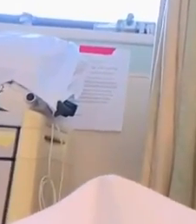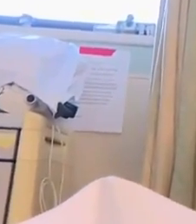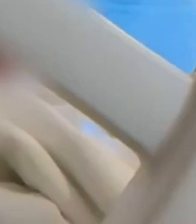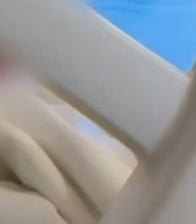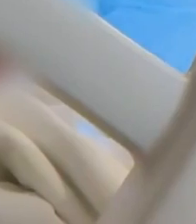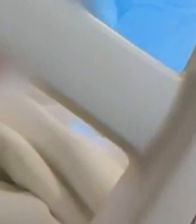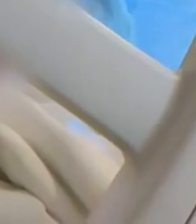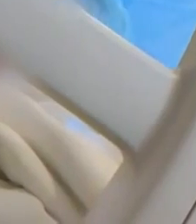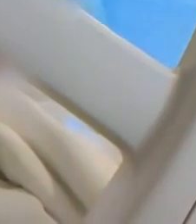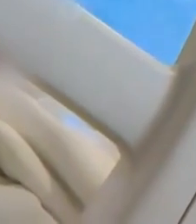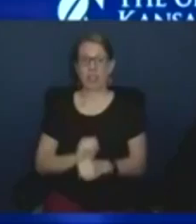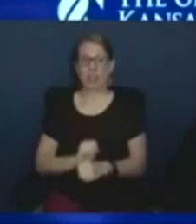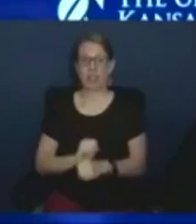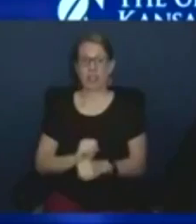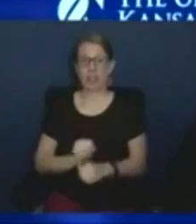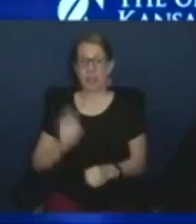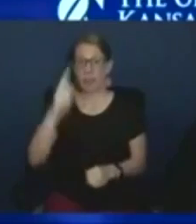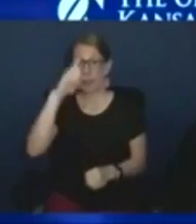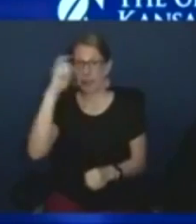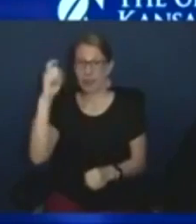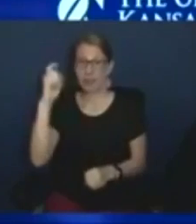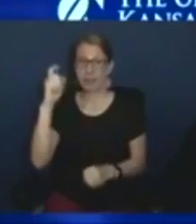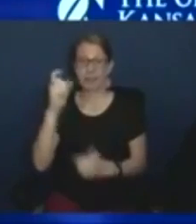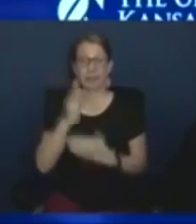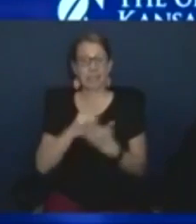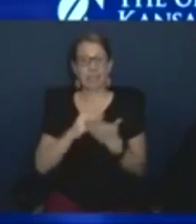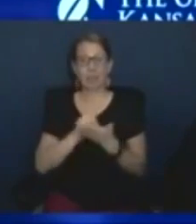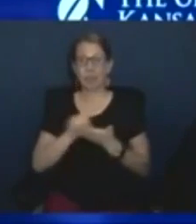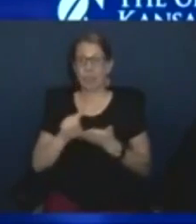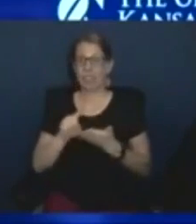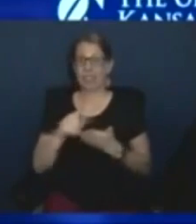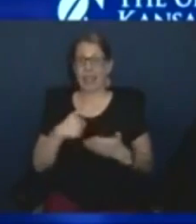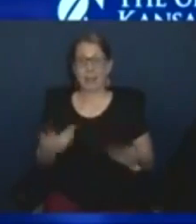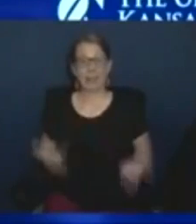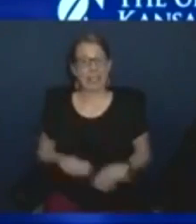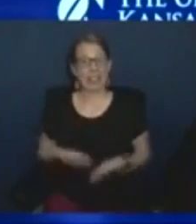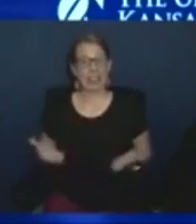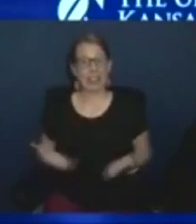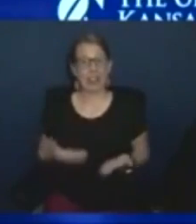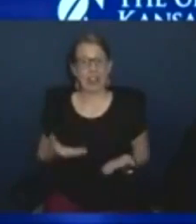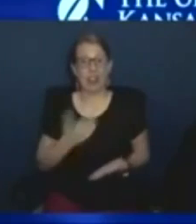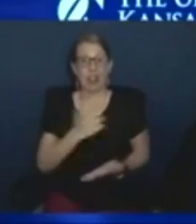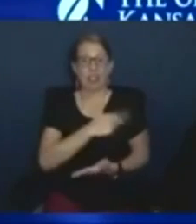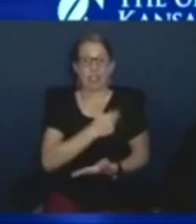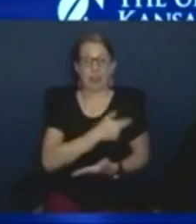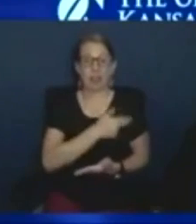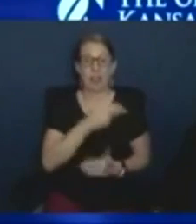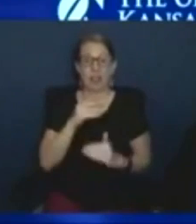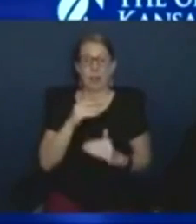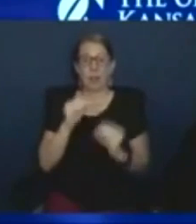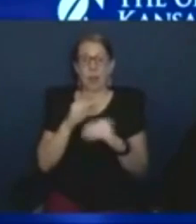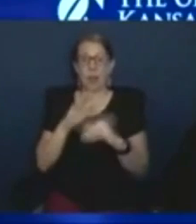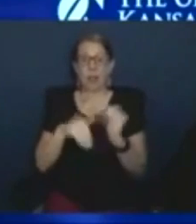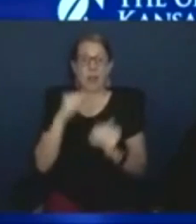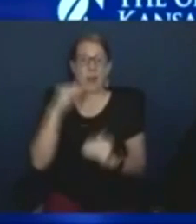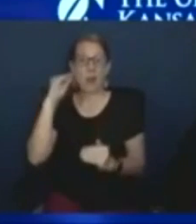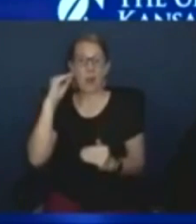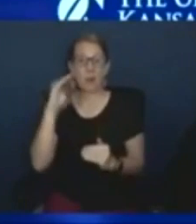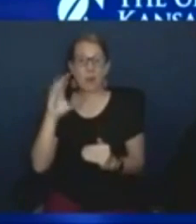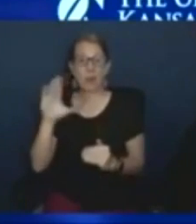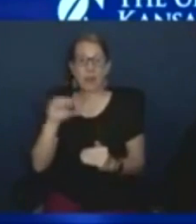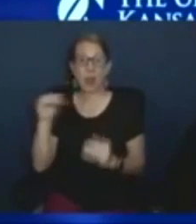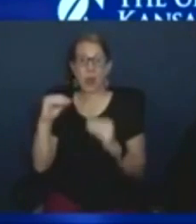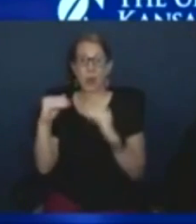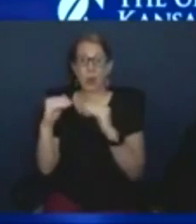news briefing Tuesday. There's some weeks that I'm here at the hospital more than I'm at home, and your coworkers become like your family, and